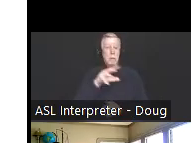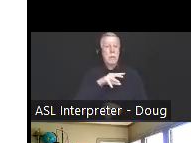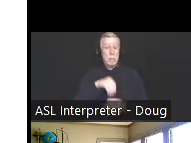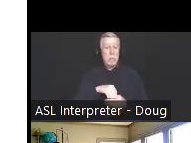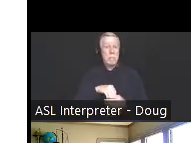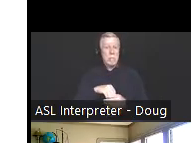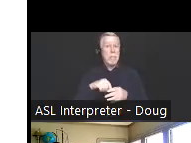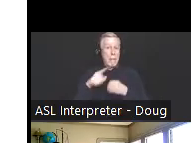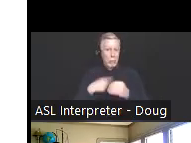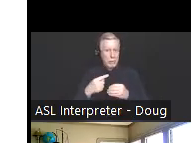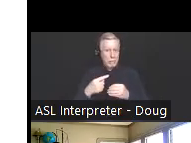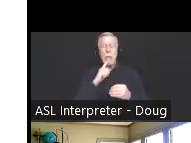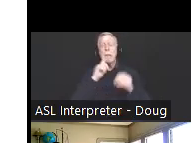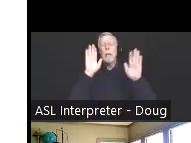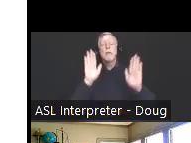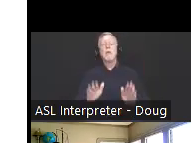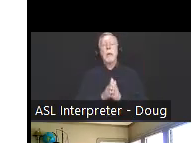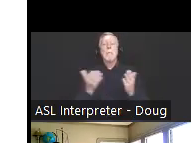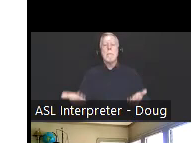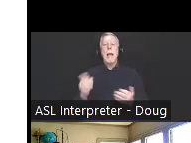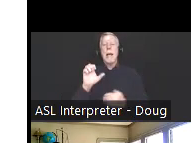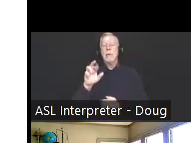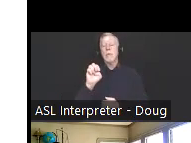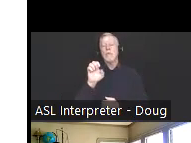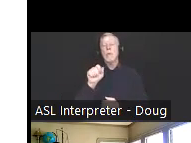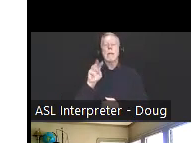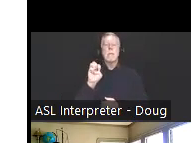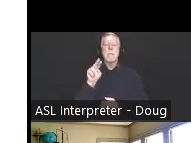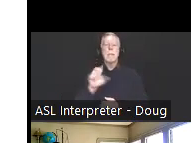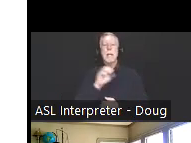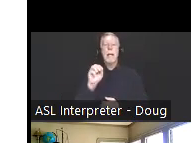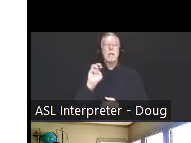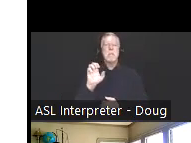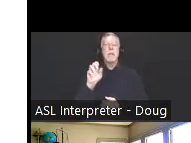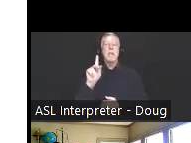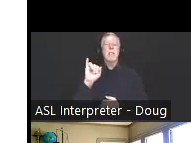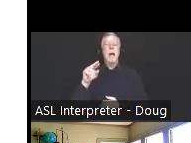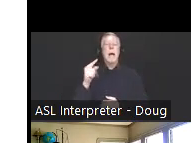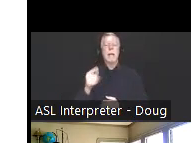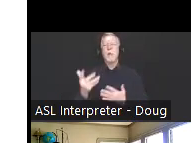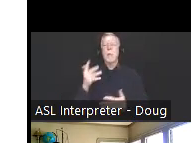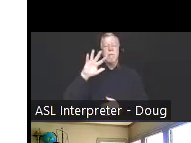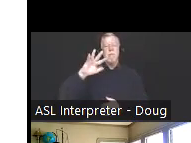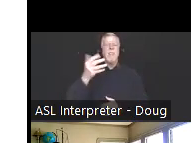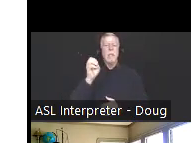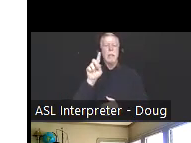great manual that Kretzmann and McKnight, it must be in its 5th edition now, but really talks people through how